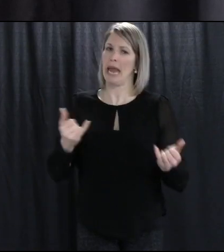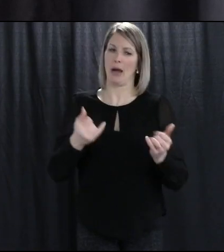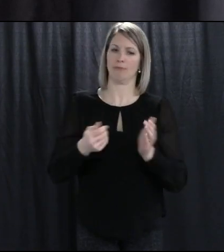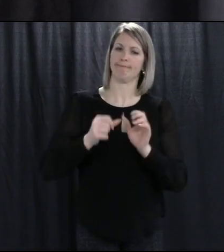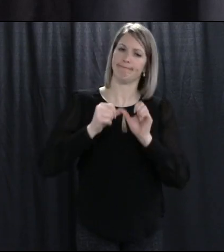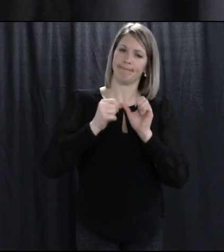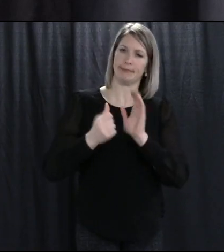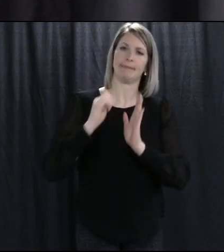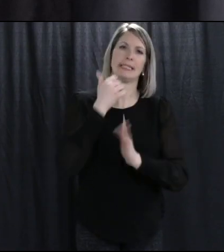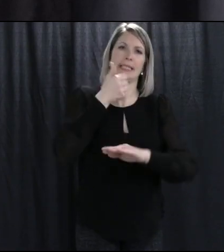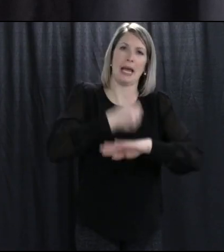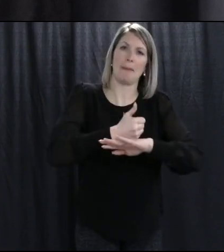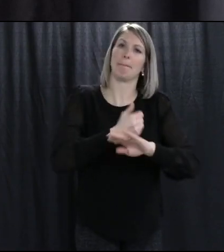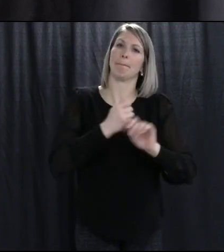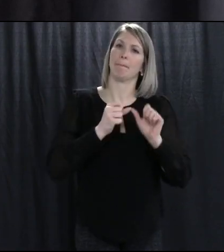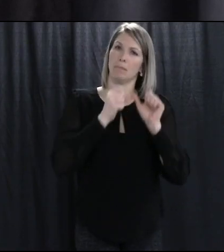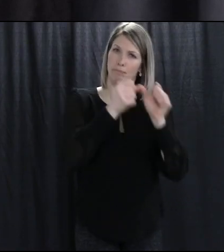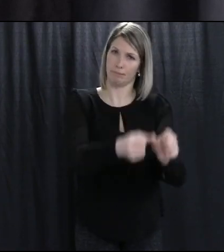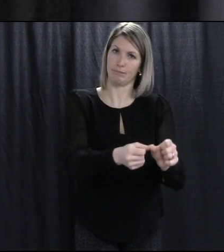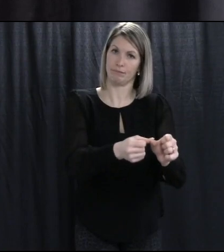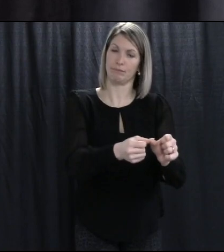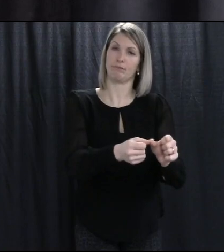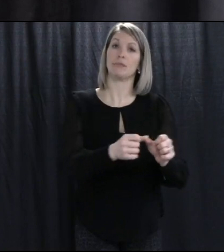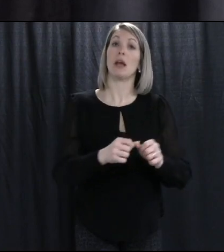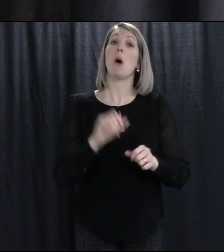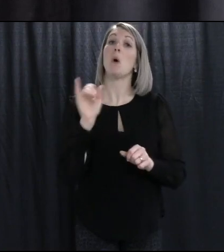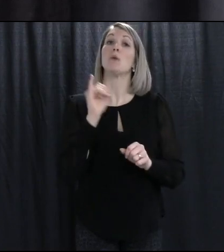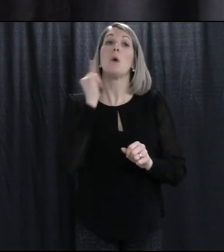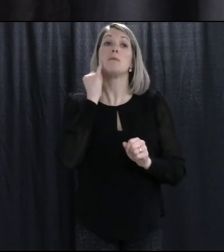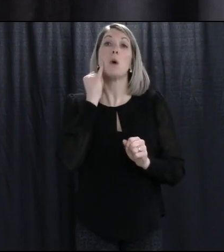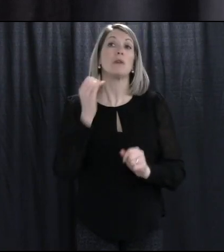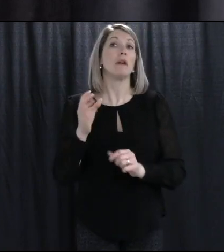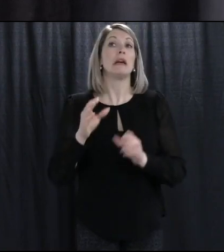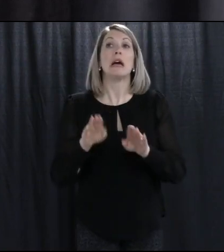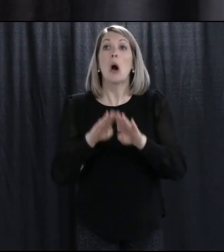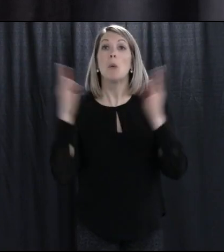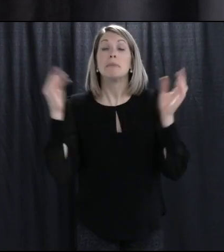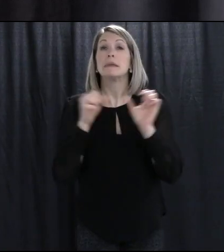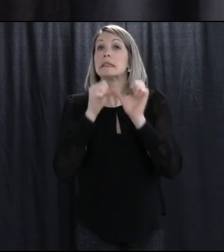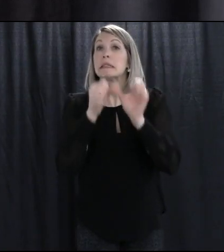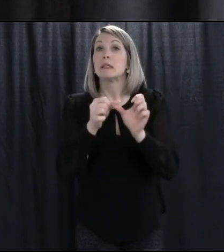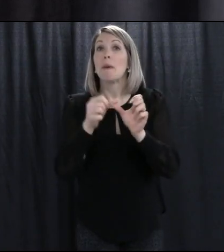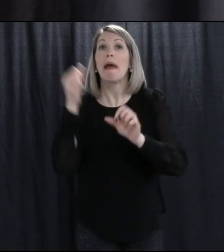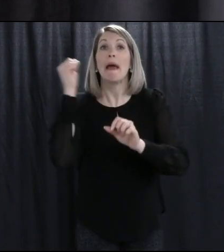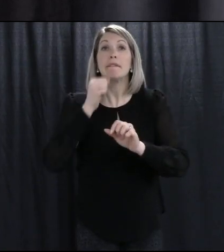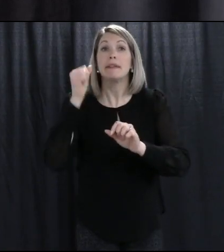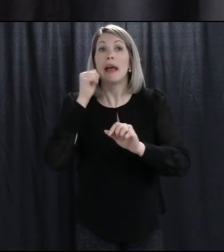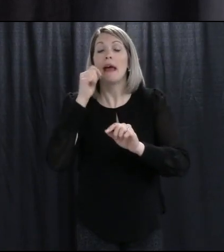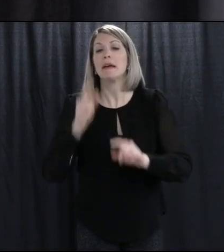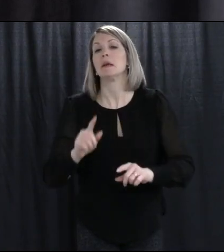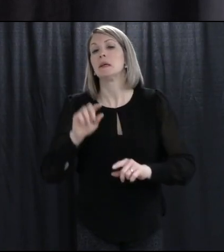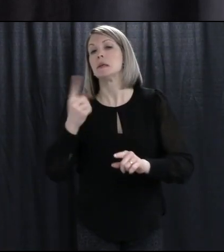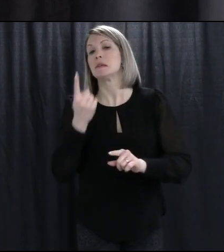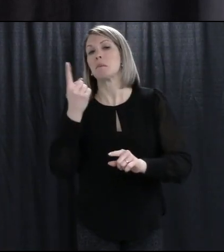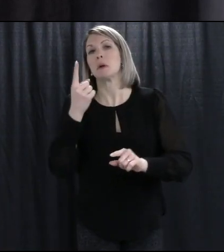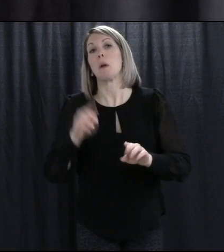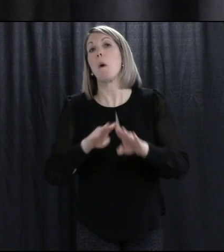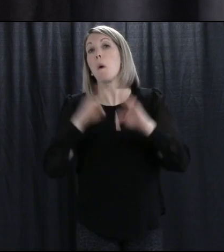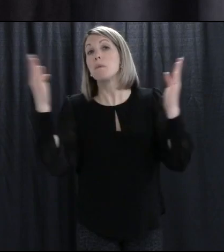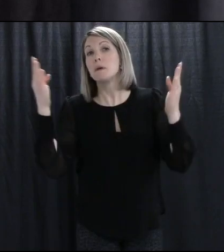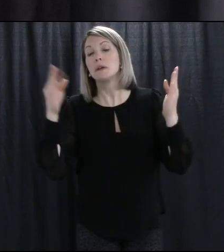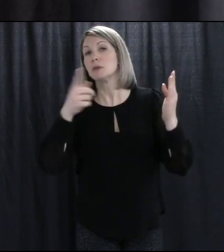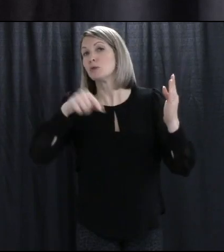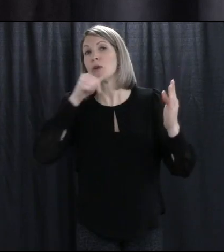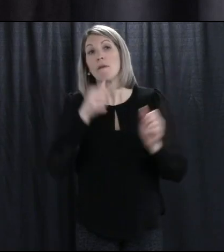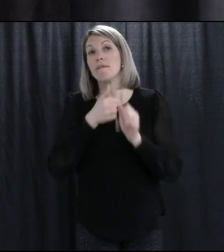then multiplied for subsequent offences, and that essentially means that for every day an individual or a corporation is